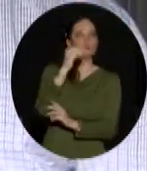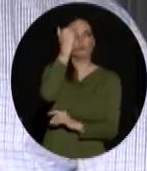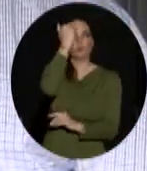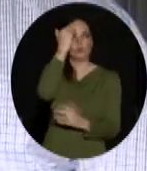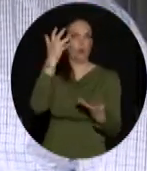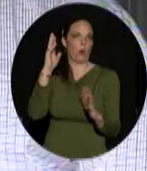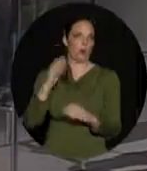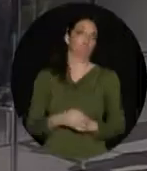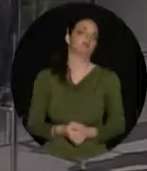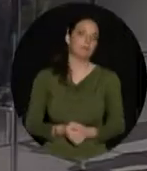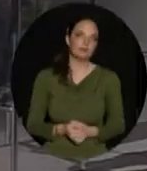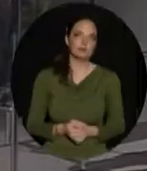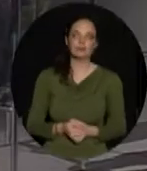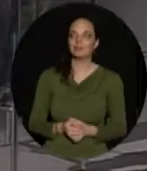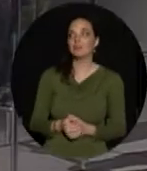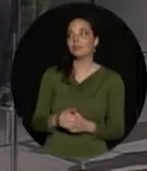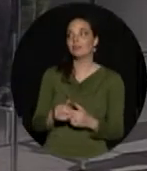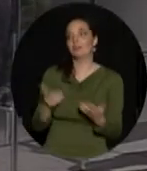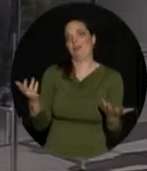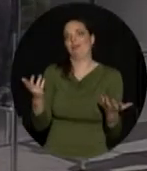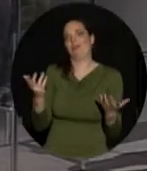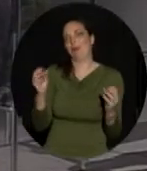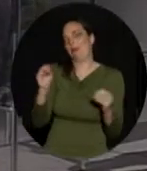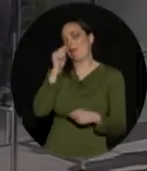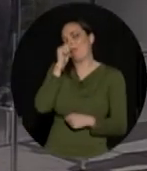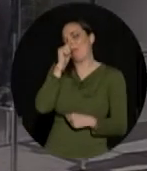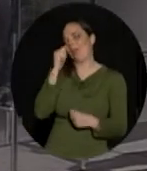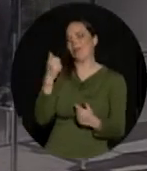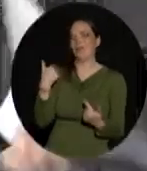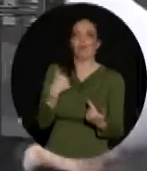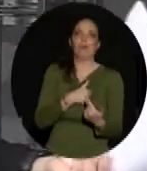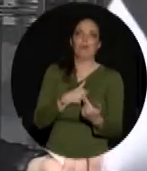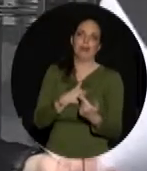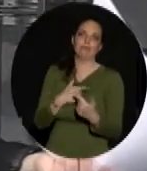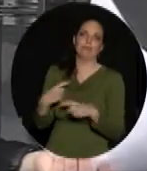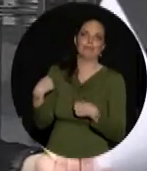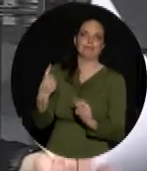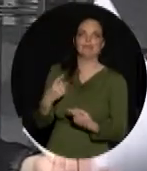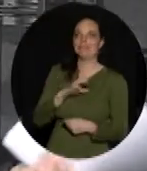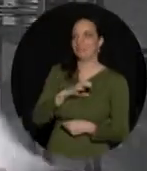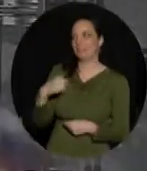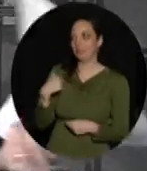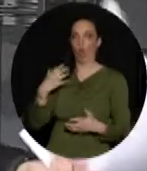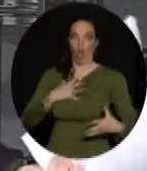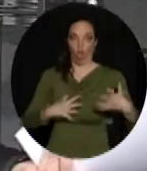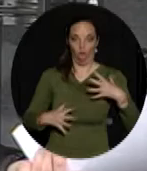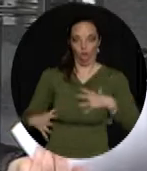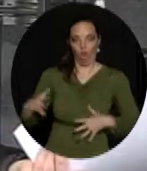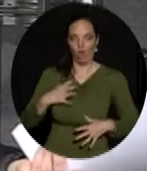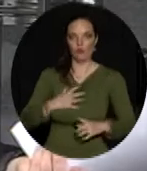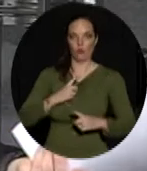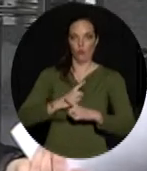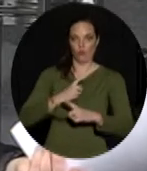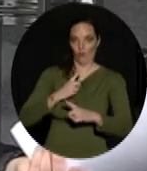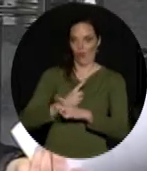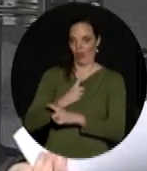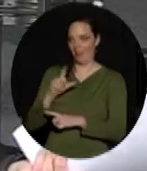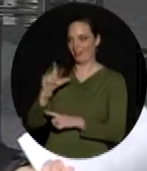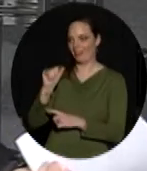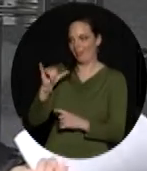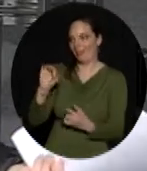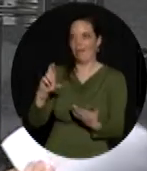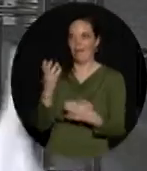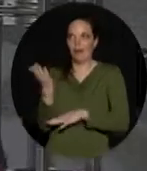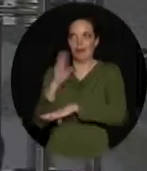do that. Well, it's no secret to most of us Clevelanders, but dressing in layers is a key thing, because you never know what the temperature is going to be throughout